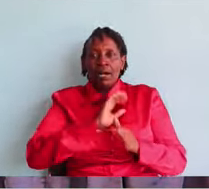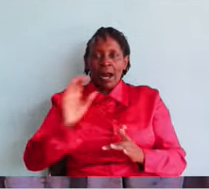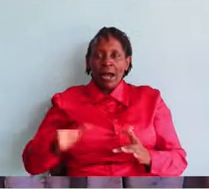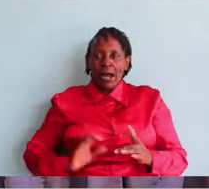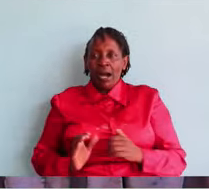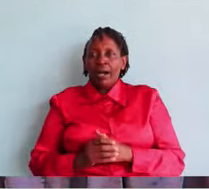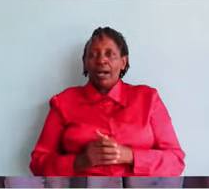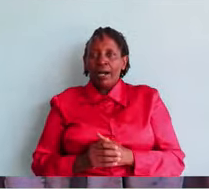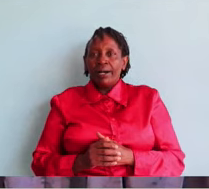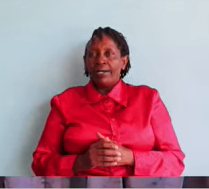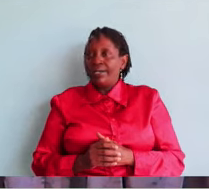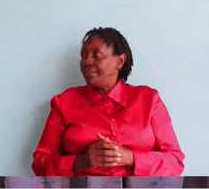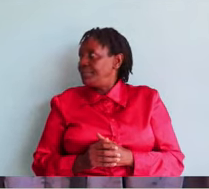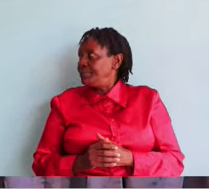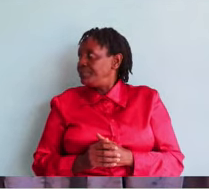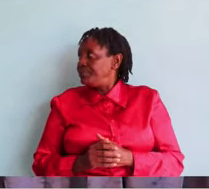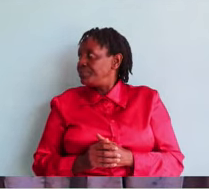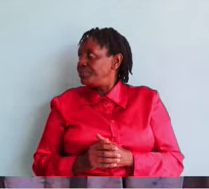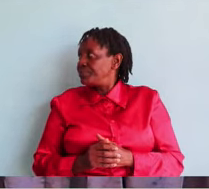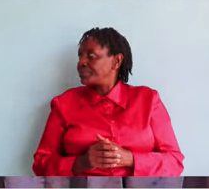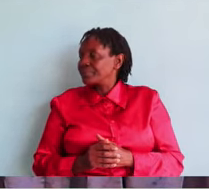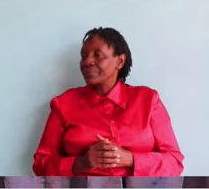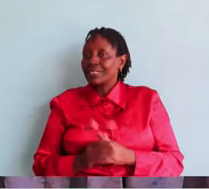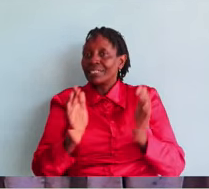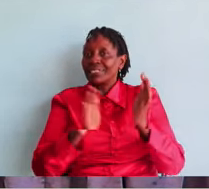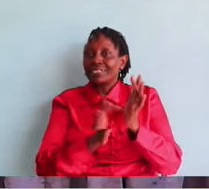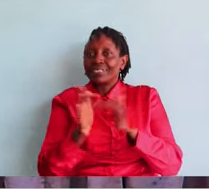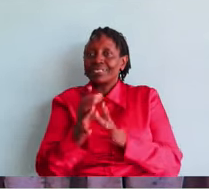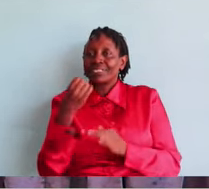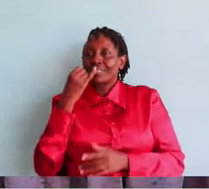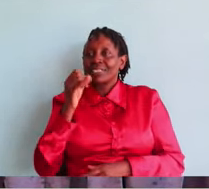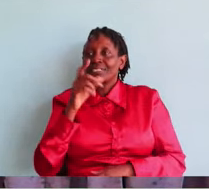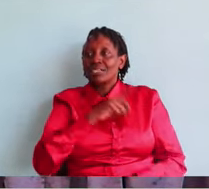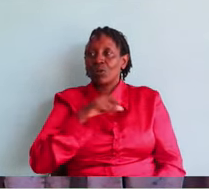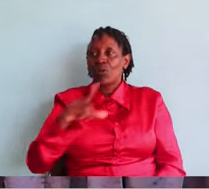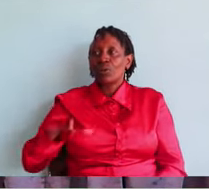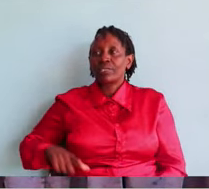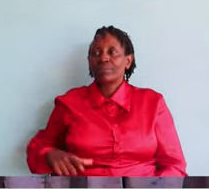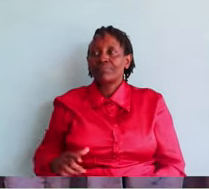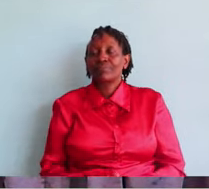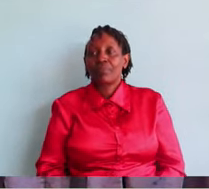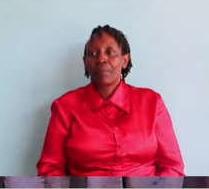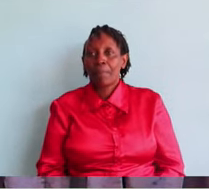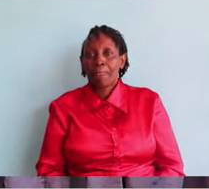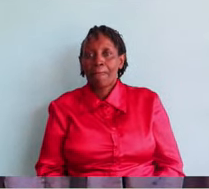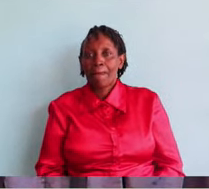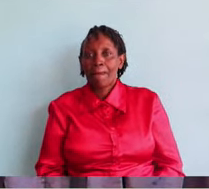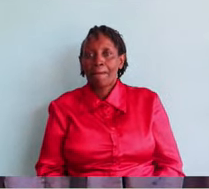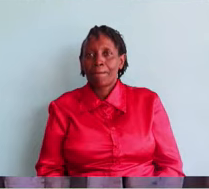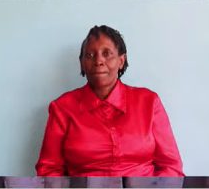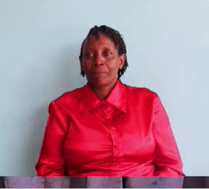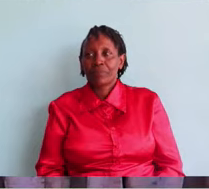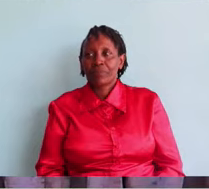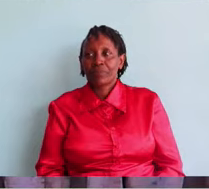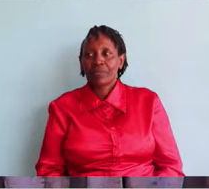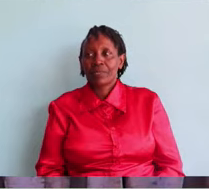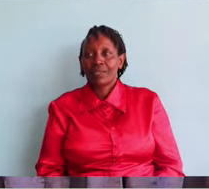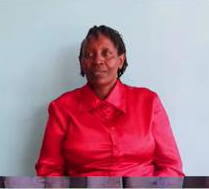greet each other with a greeting, Jesus is Lord. Jesus is Lord. And what would the other one answer?